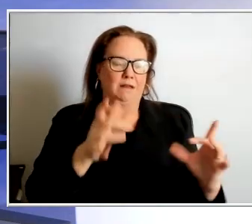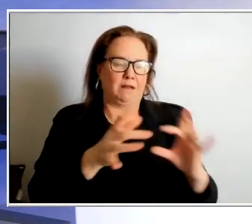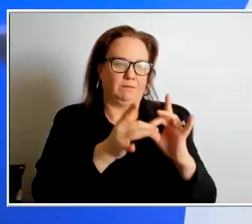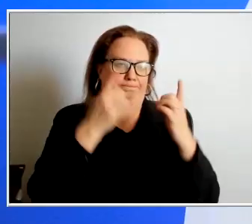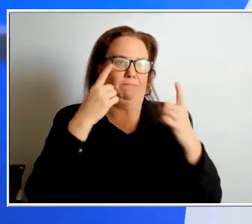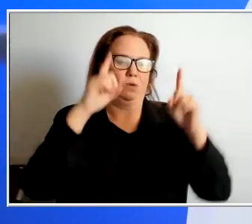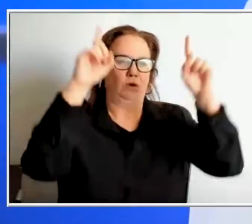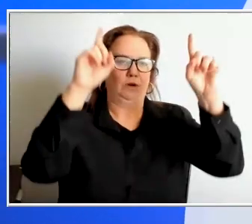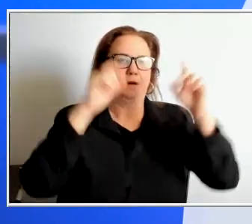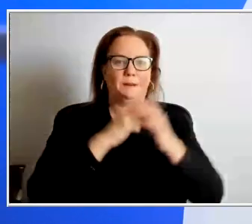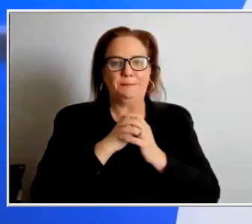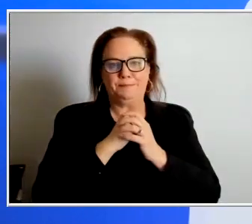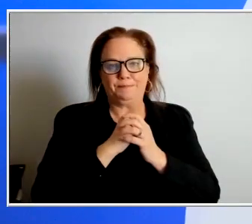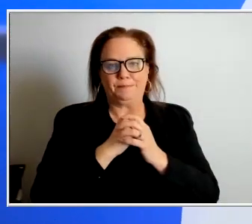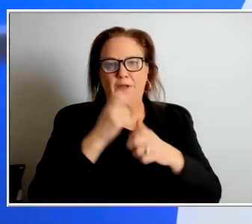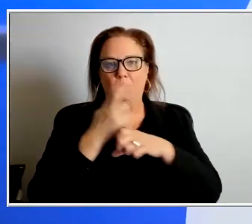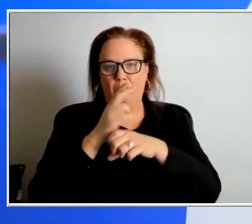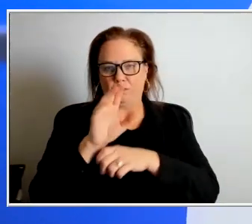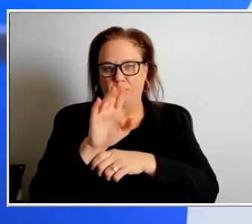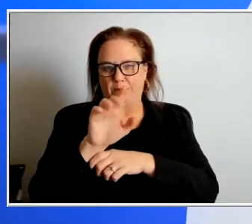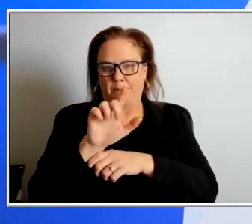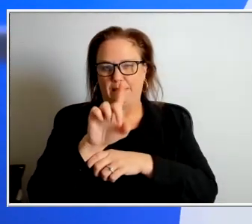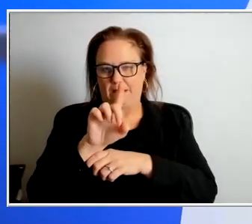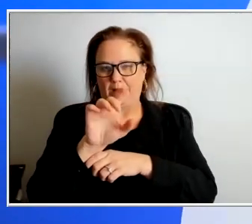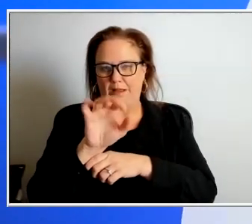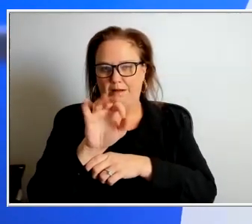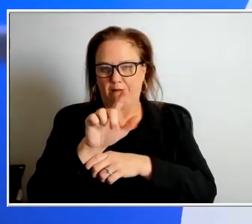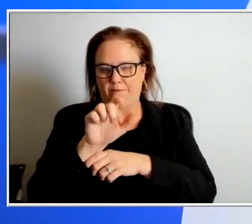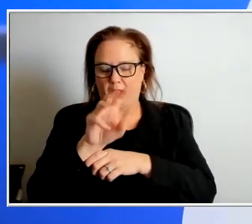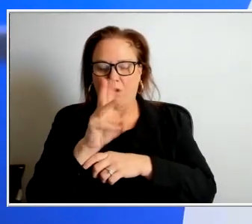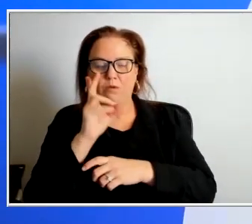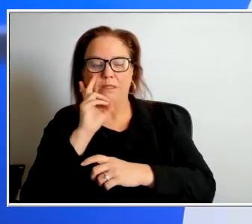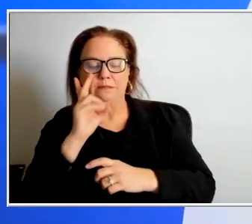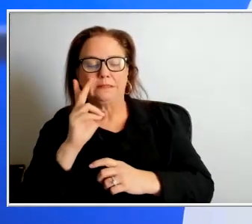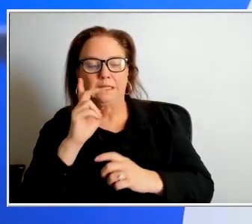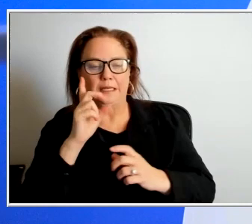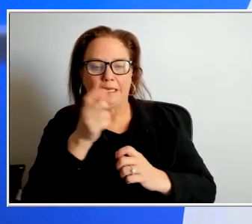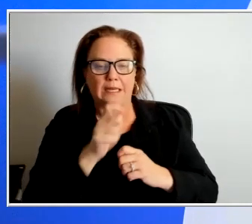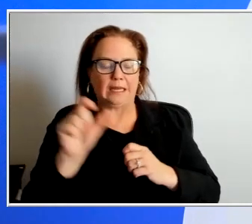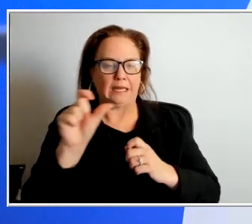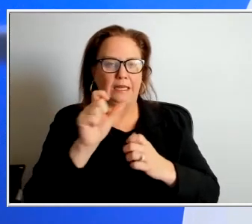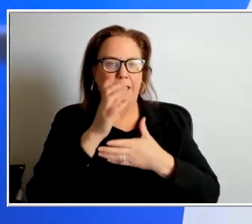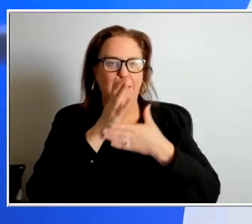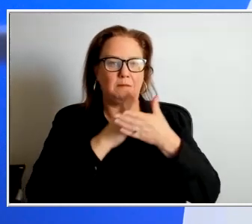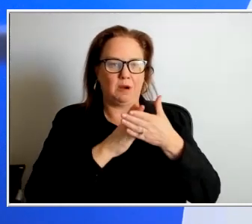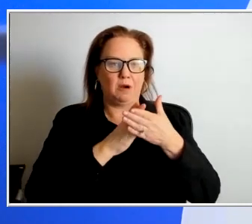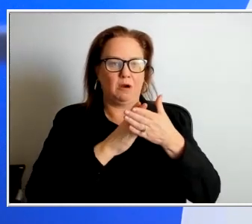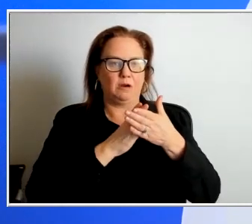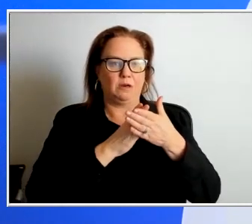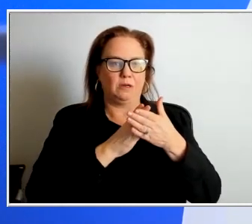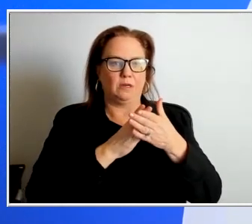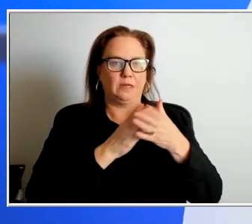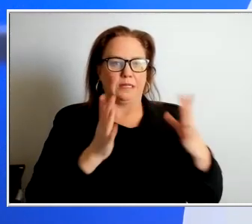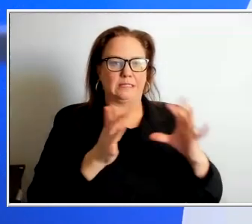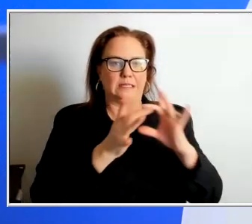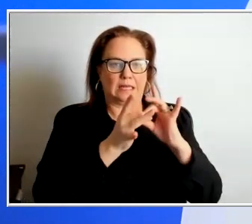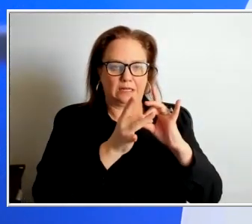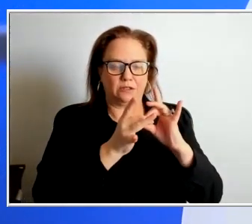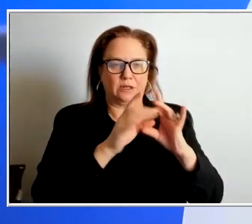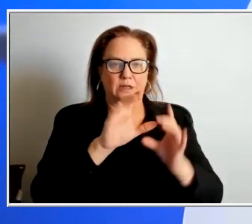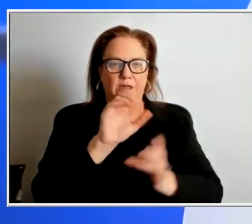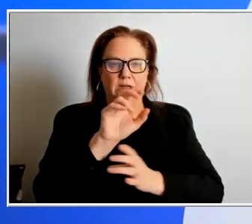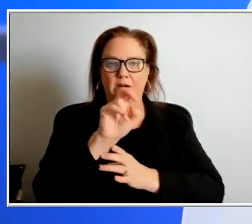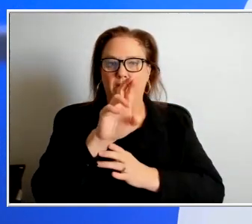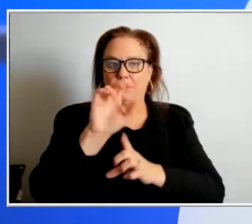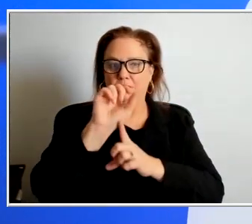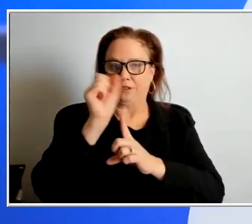we use blood flow as a surrogate for the health of any sort of part that's reattached. In Conor's case,